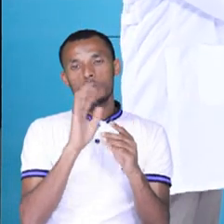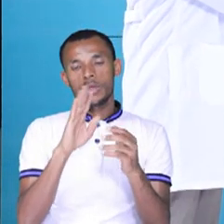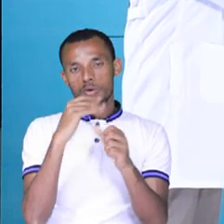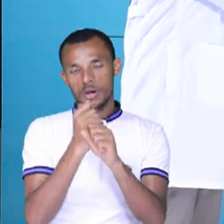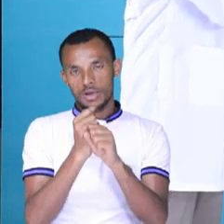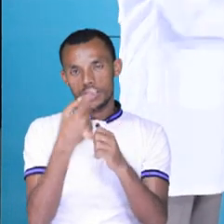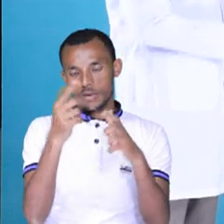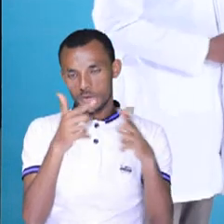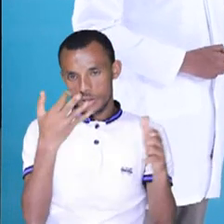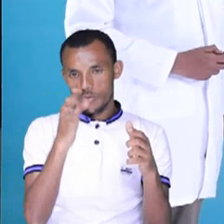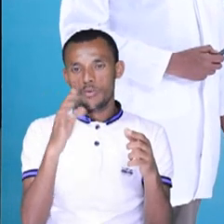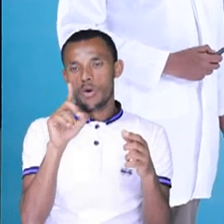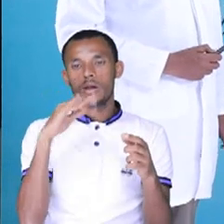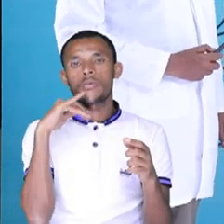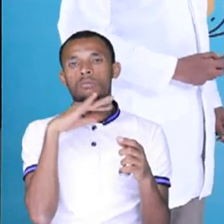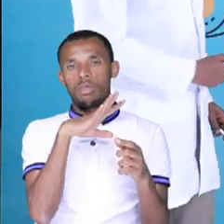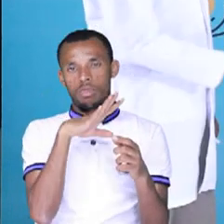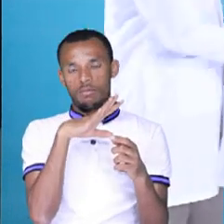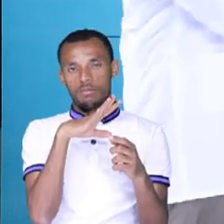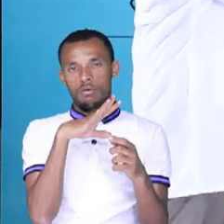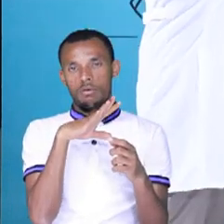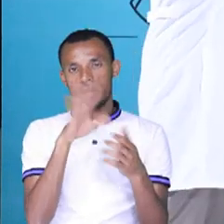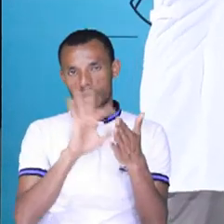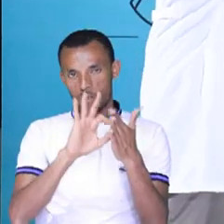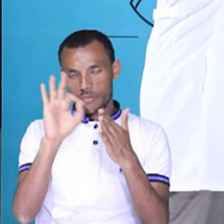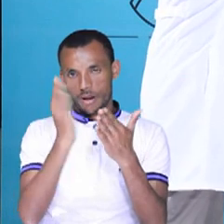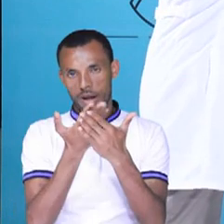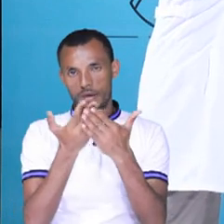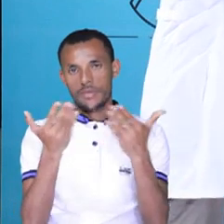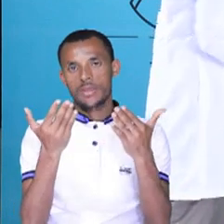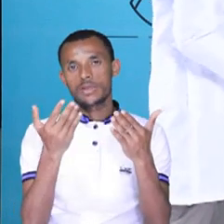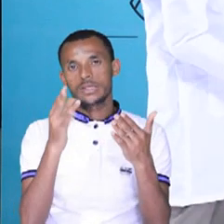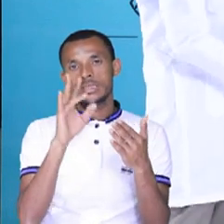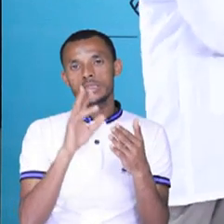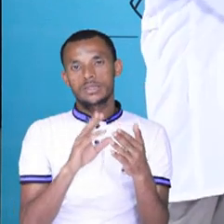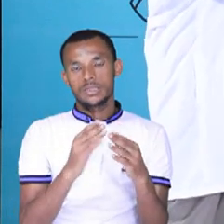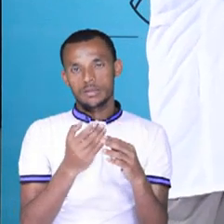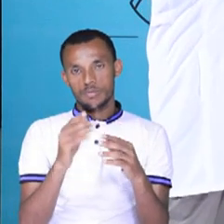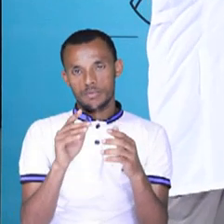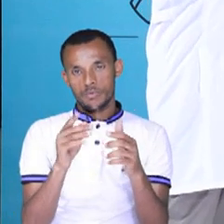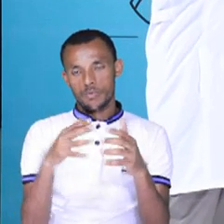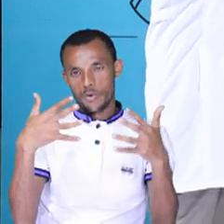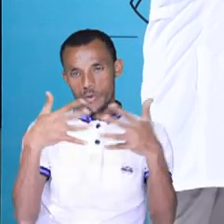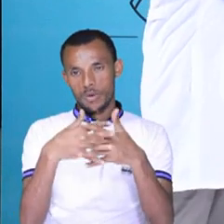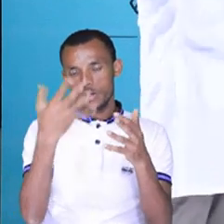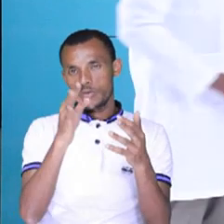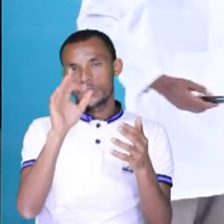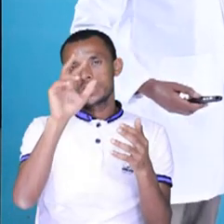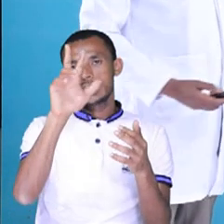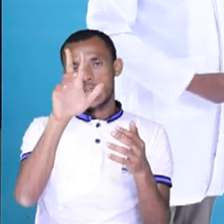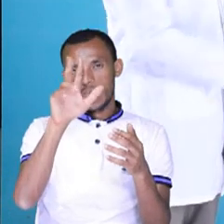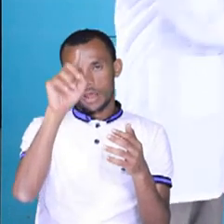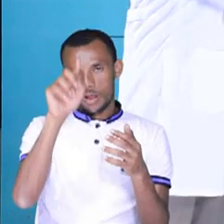The probability of 1 defective, number of elements of the event, what we have said before, combination of 3,